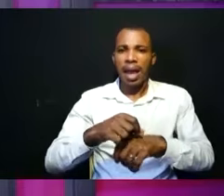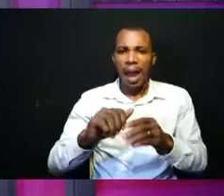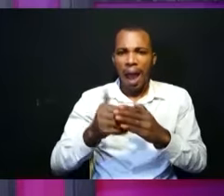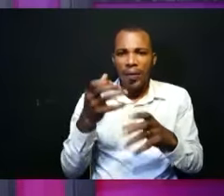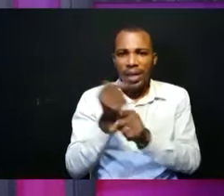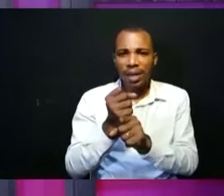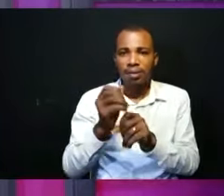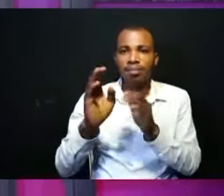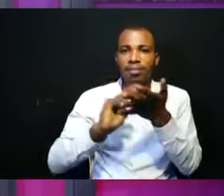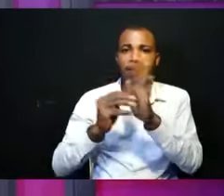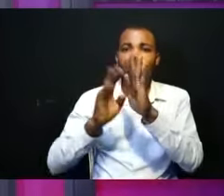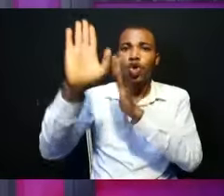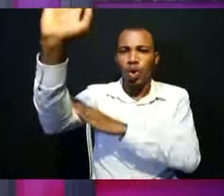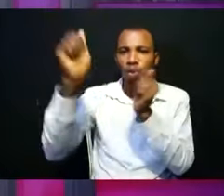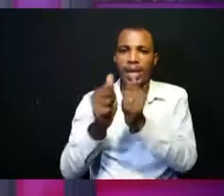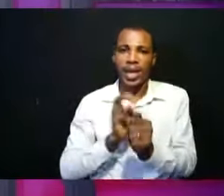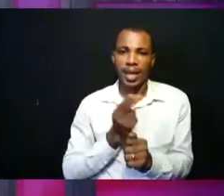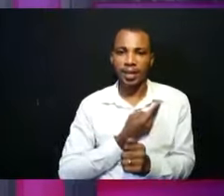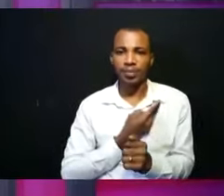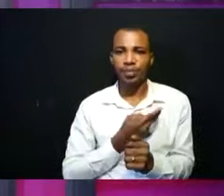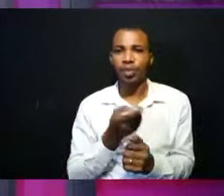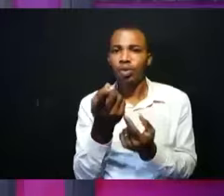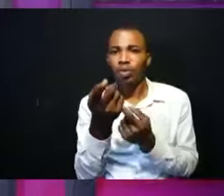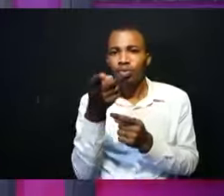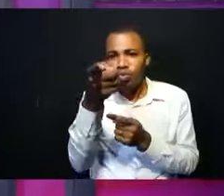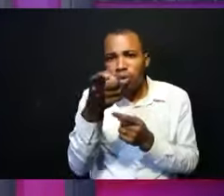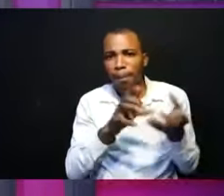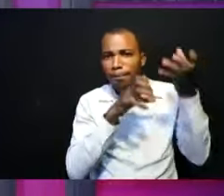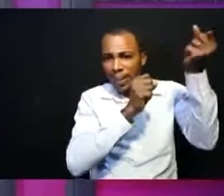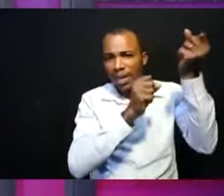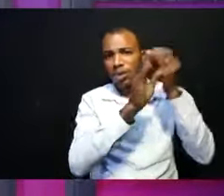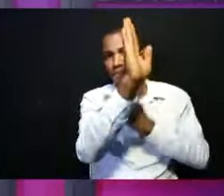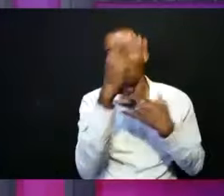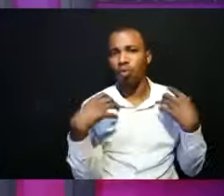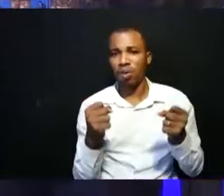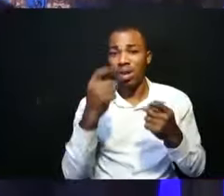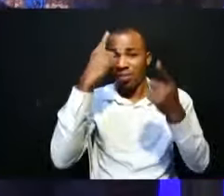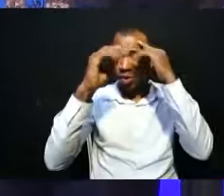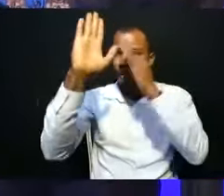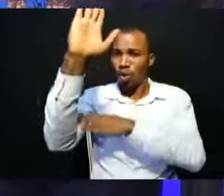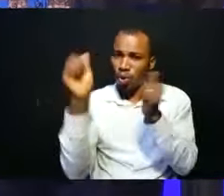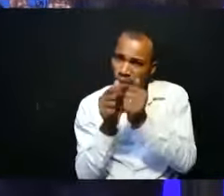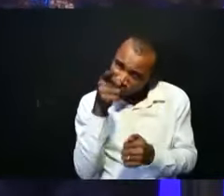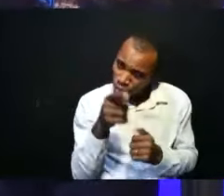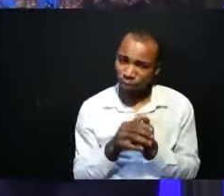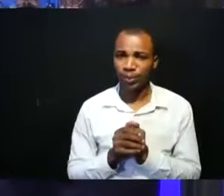us. Have confidence in the Lord who is and who is with